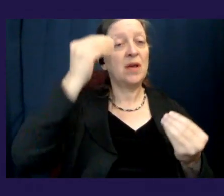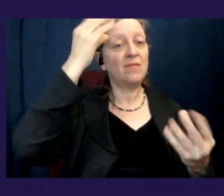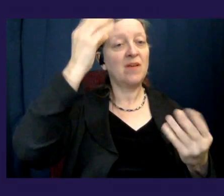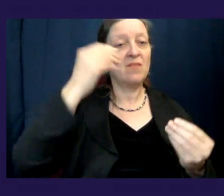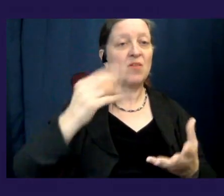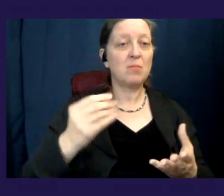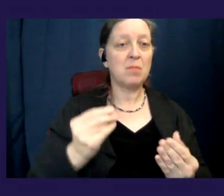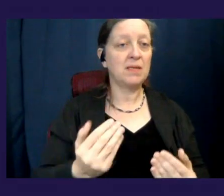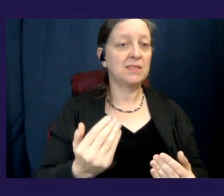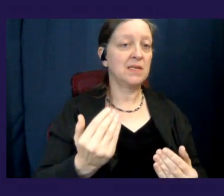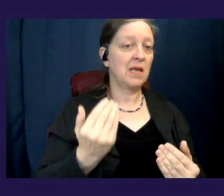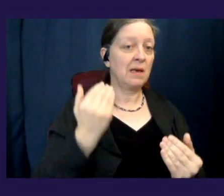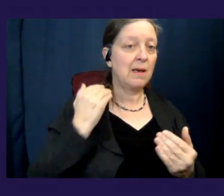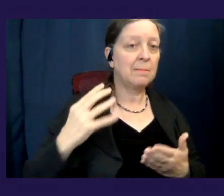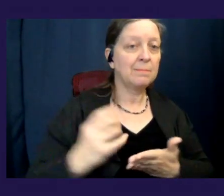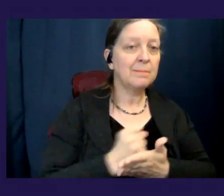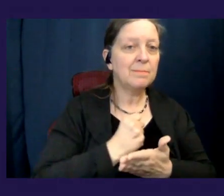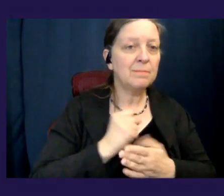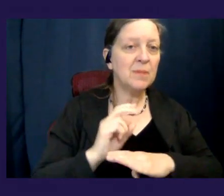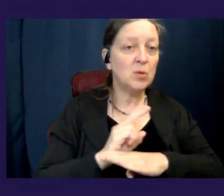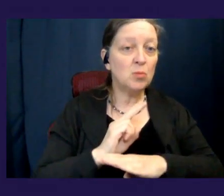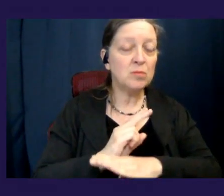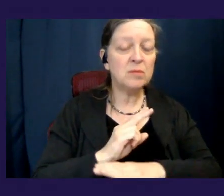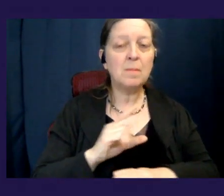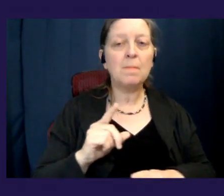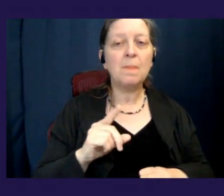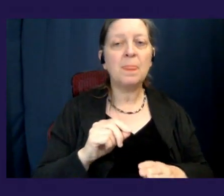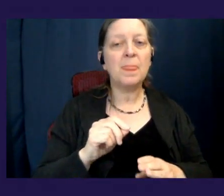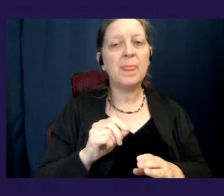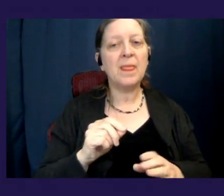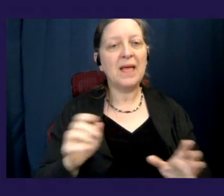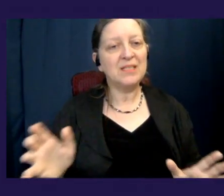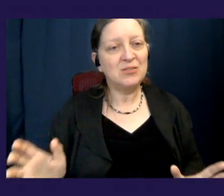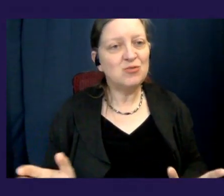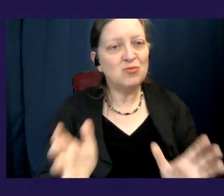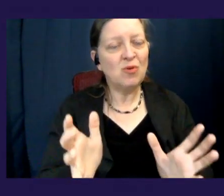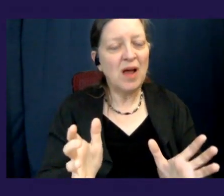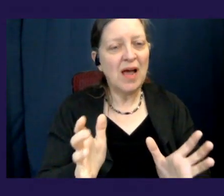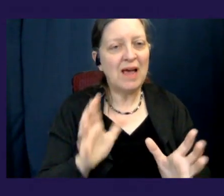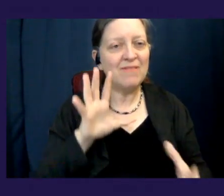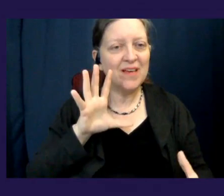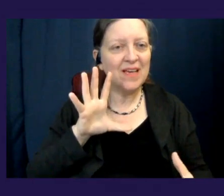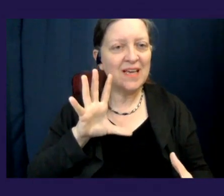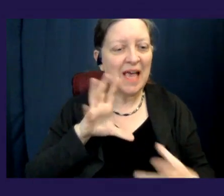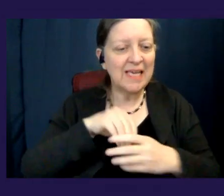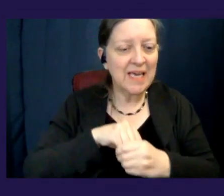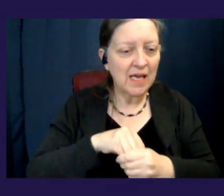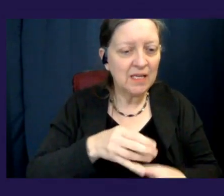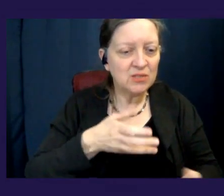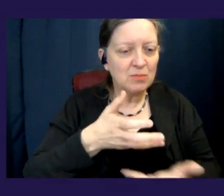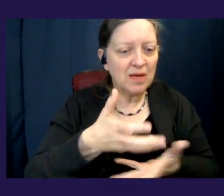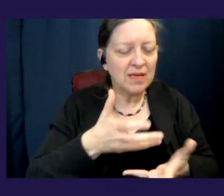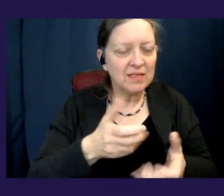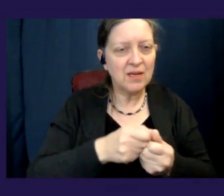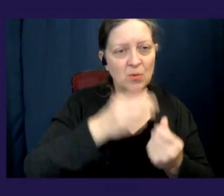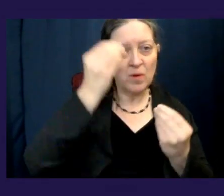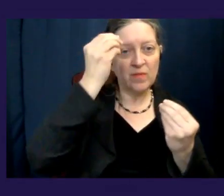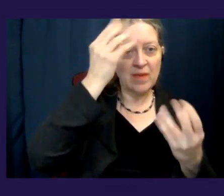and driving engagement with information and presentation of information is in